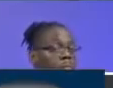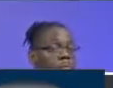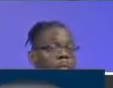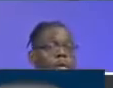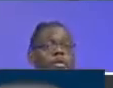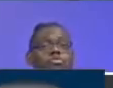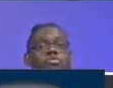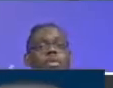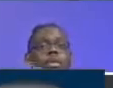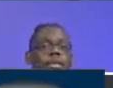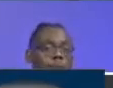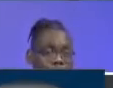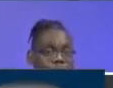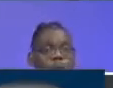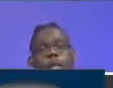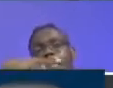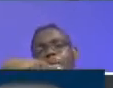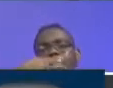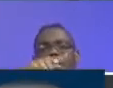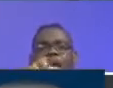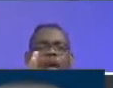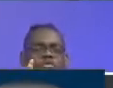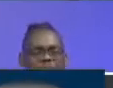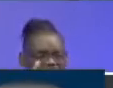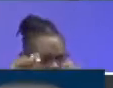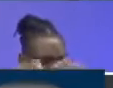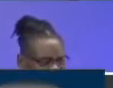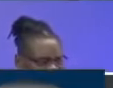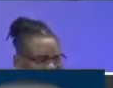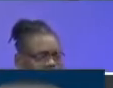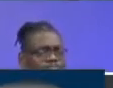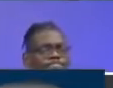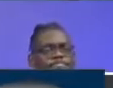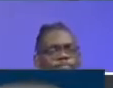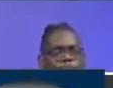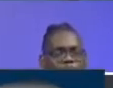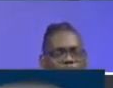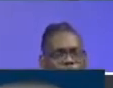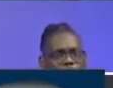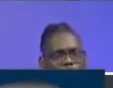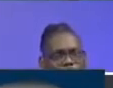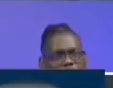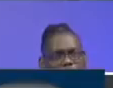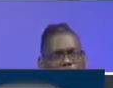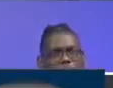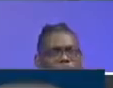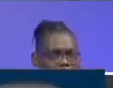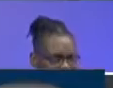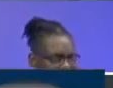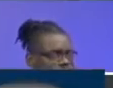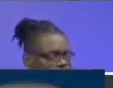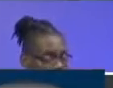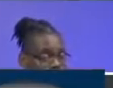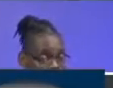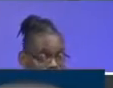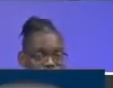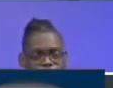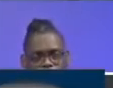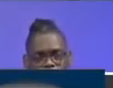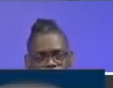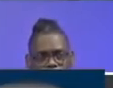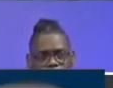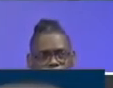long stopover in Puerto Rico, for factors well known in the public domain, 16 of those persons,